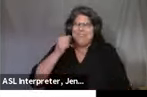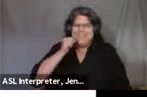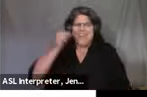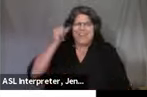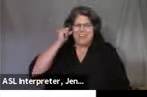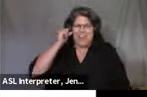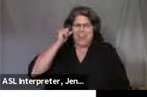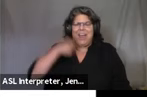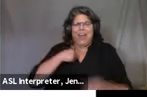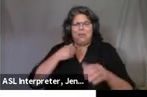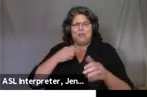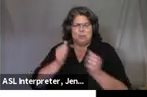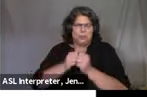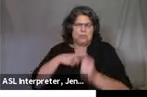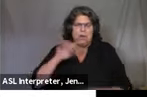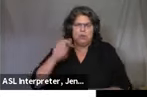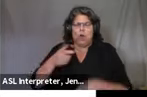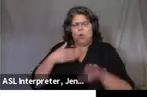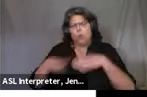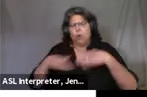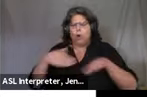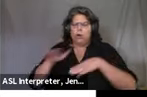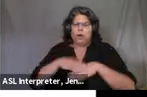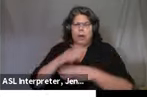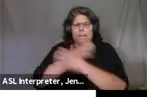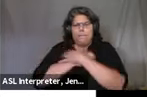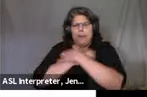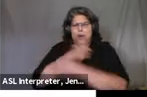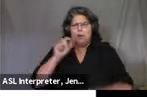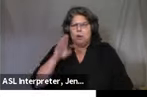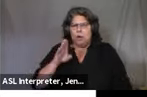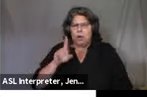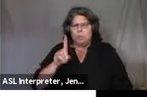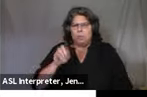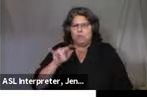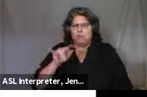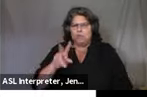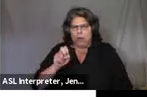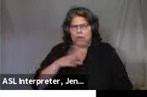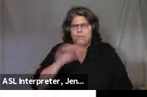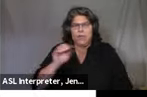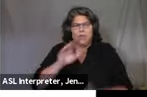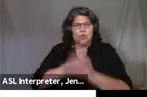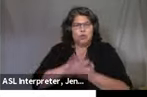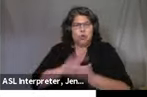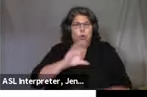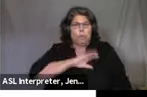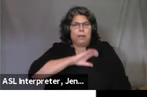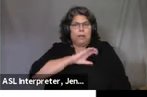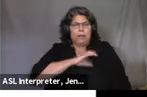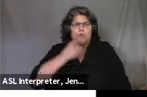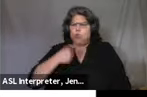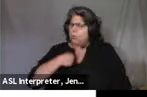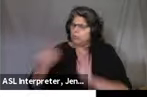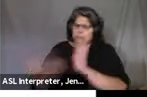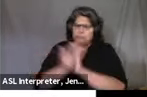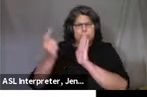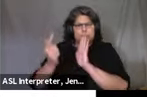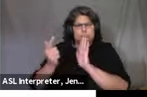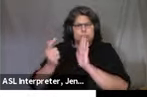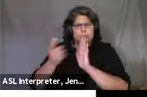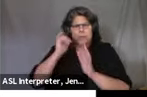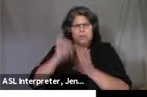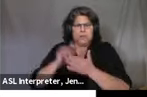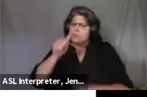I was walking my dogs on Bear Cub Drive, and I was told by the campus police I was not allowed to do that because that's